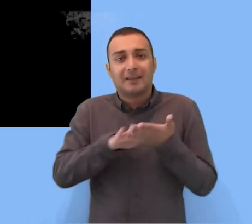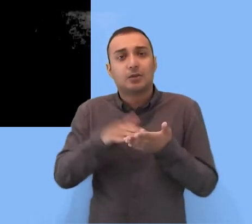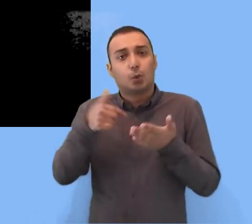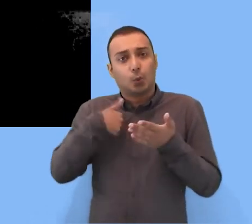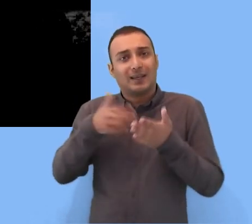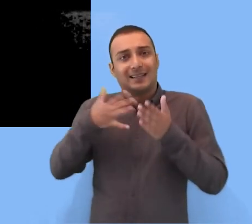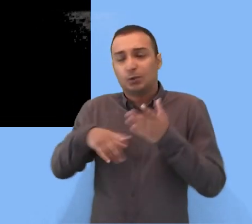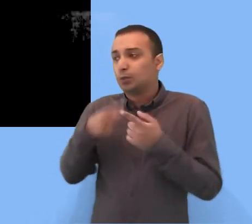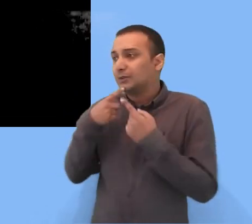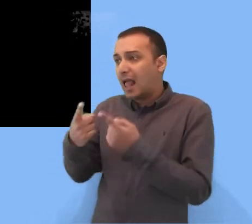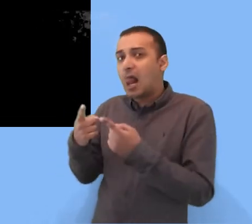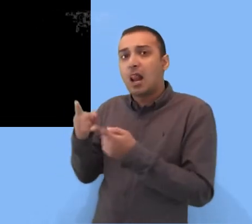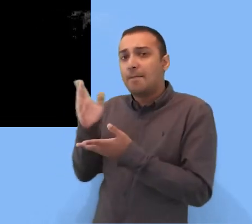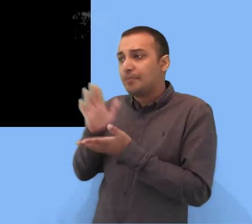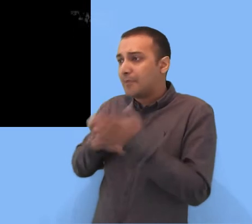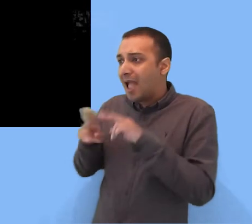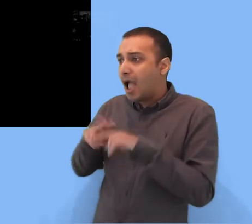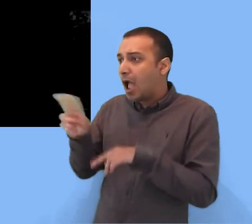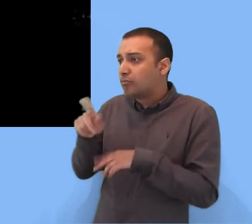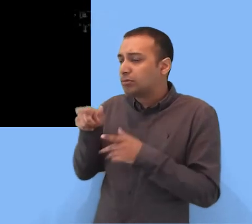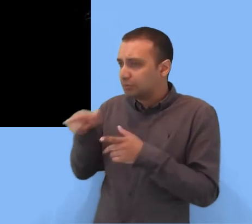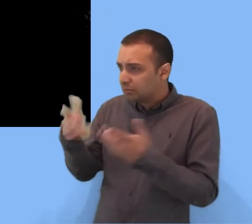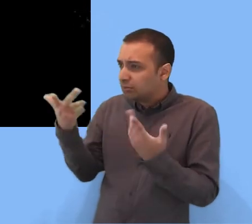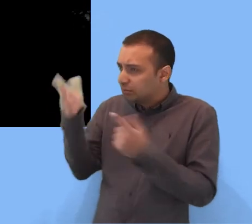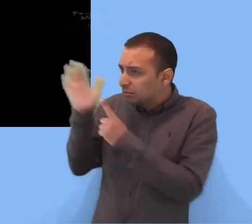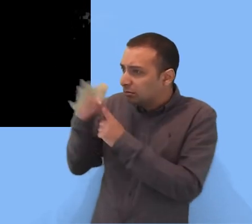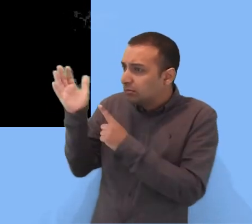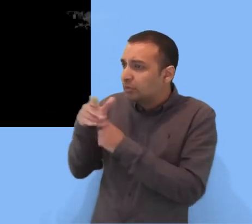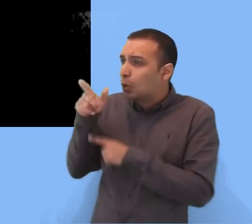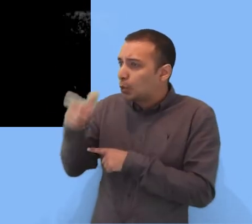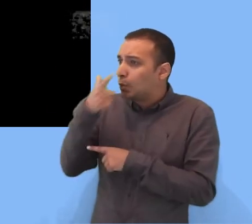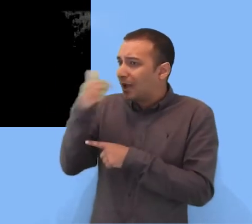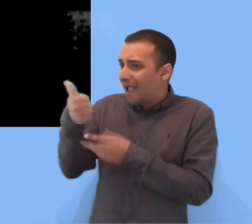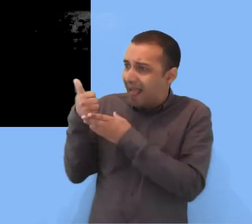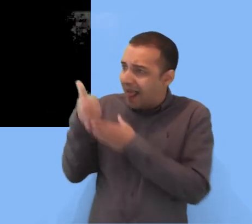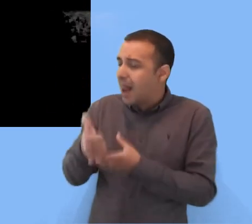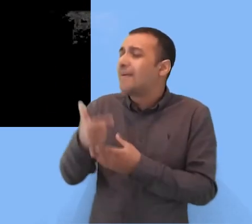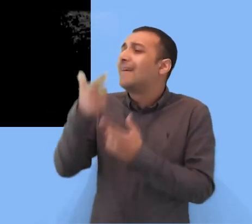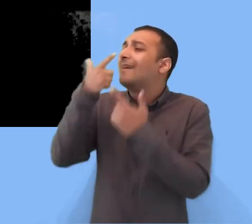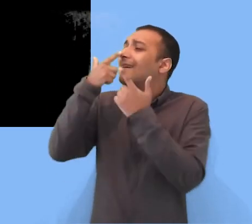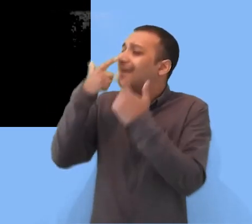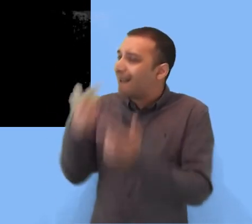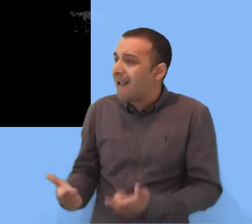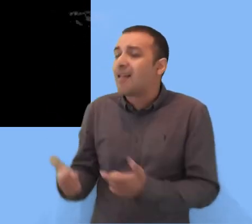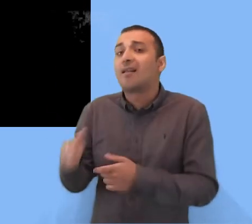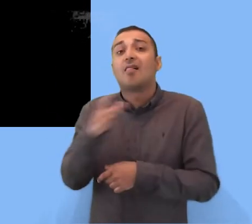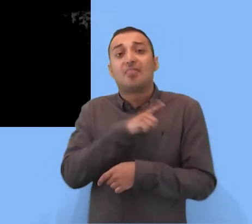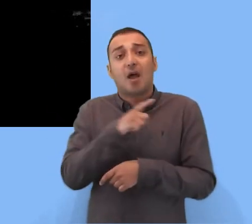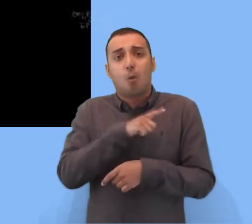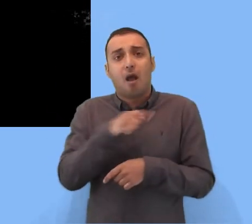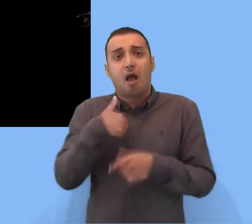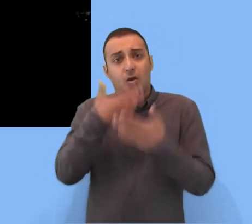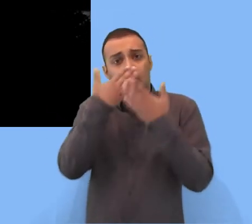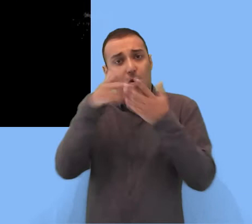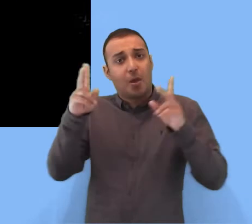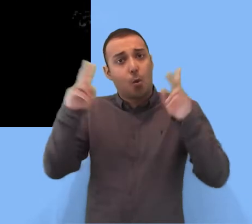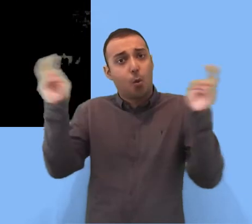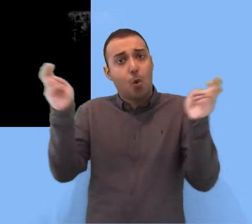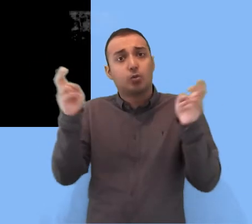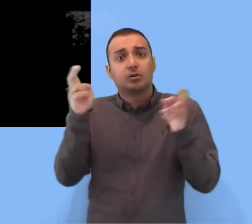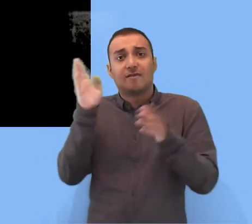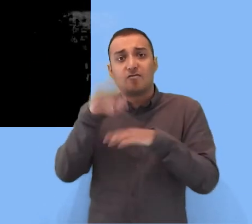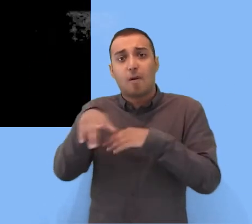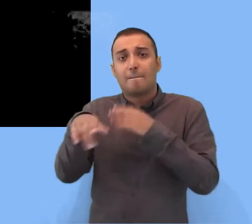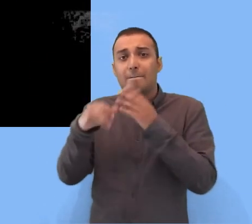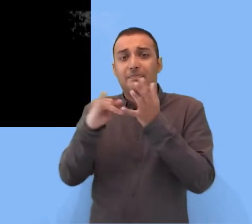effect, and that's one of the reasons I showed that quote from Kathy Silva and her team. It's not about parental education.